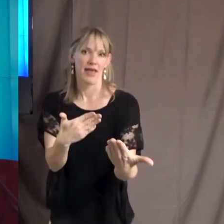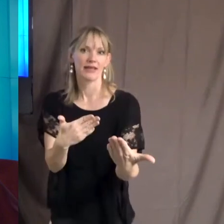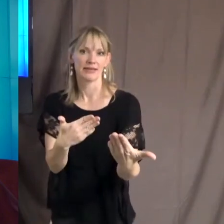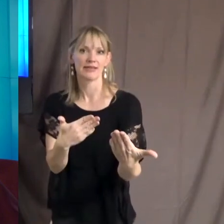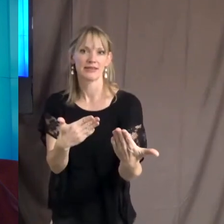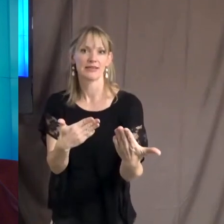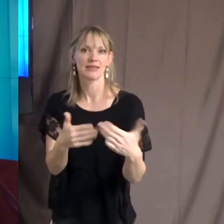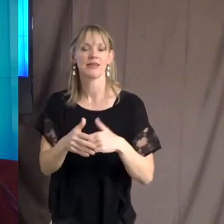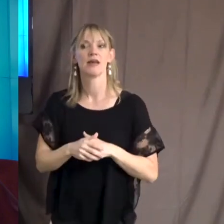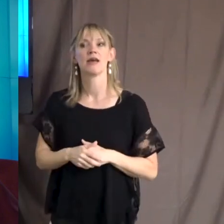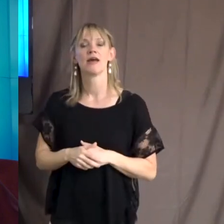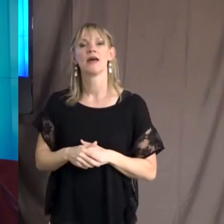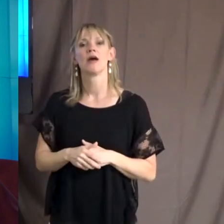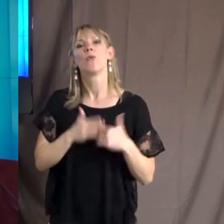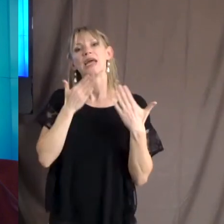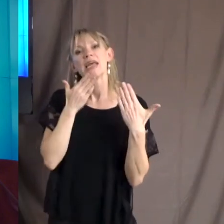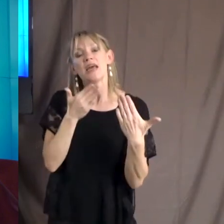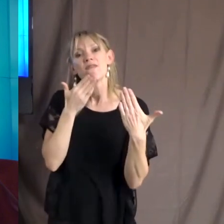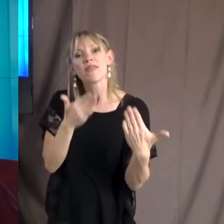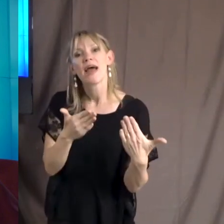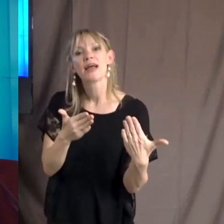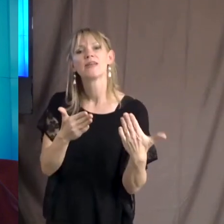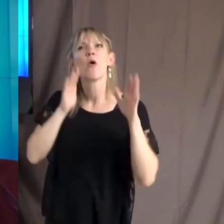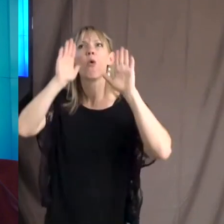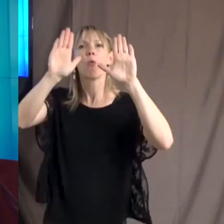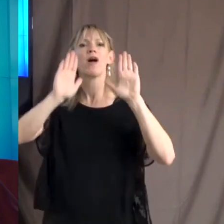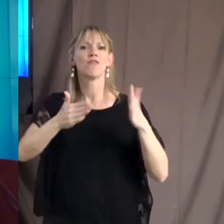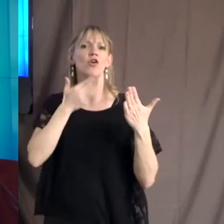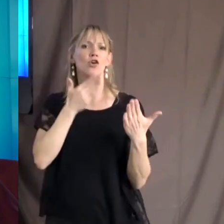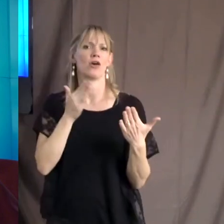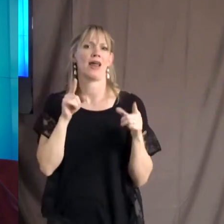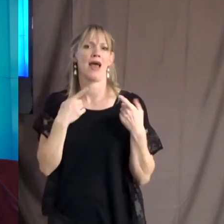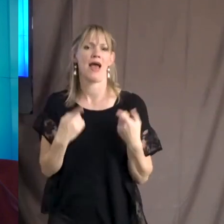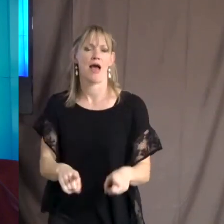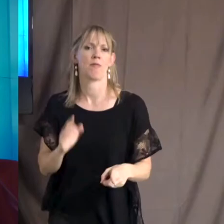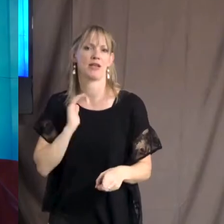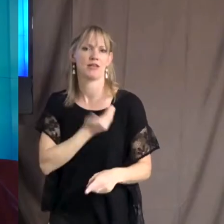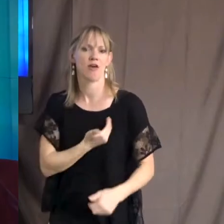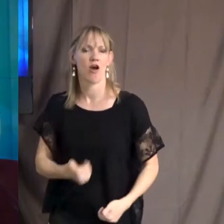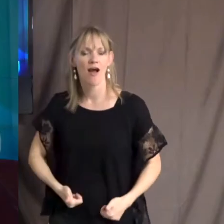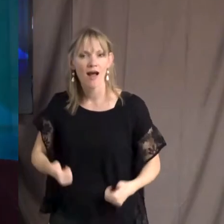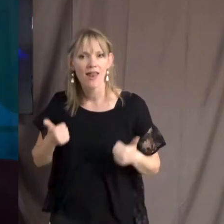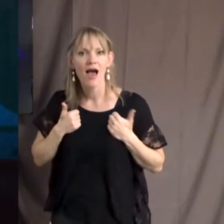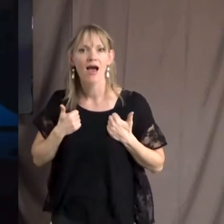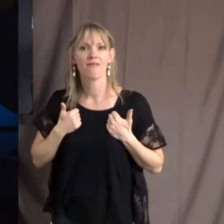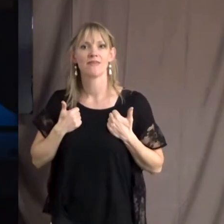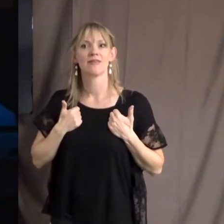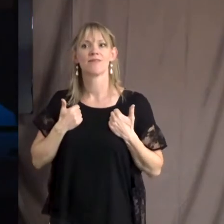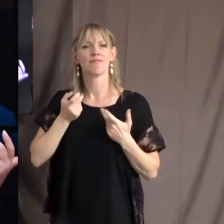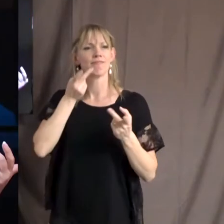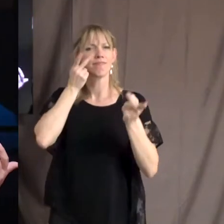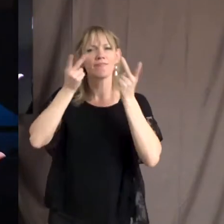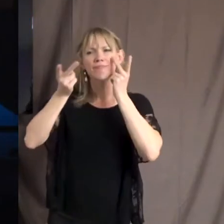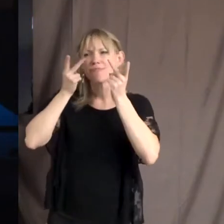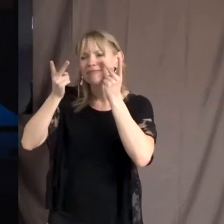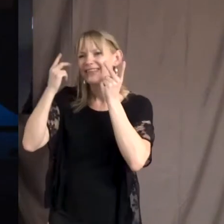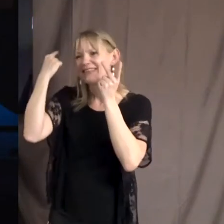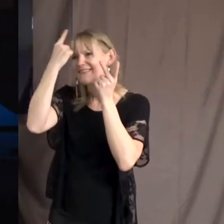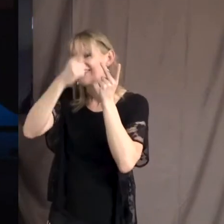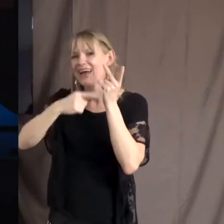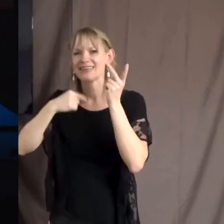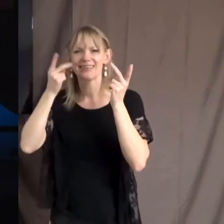give thanks for all of the wonderful good that flows through our lives. And I invite us just to see the faces and see the experiences